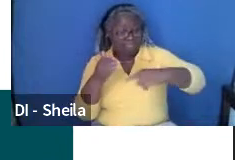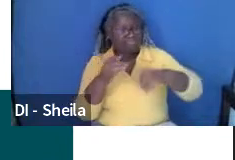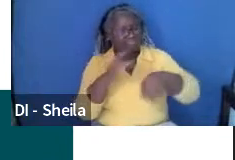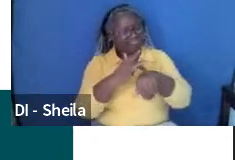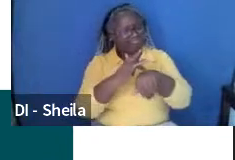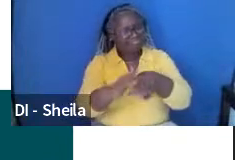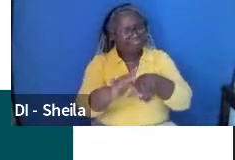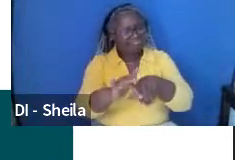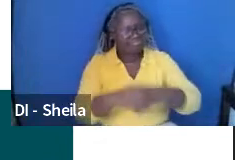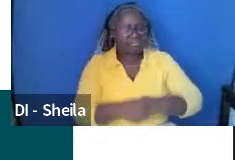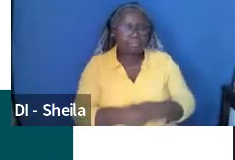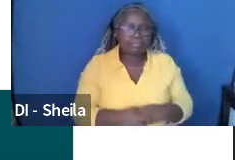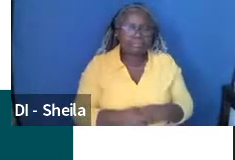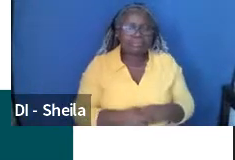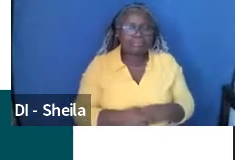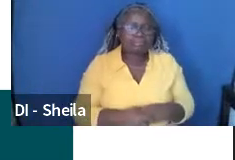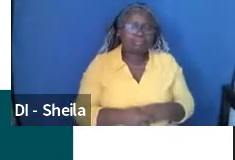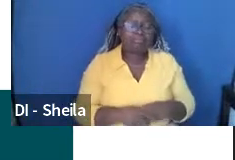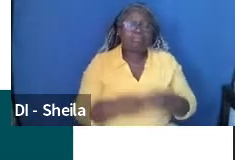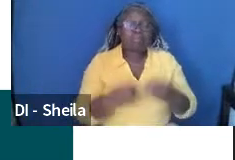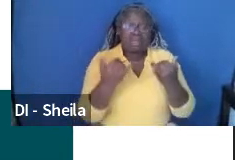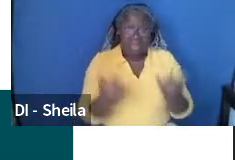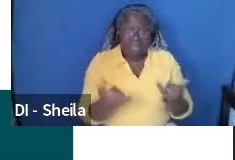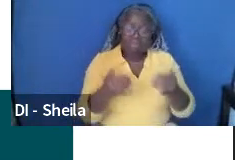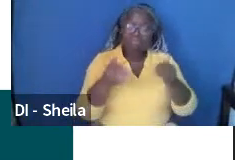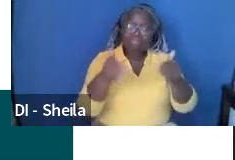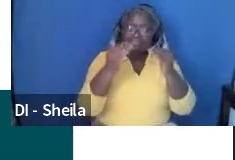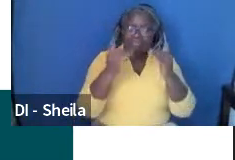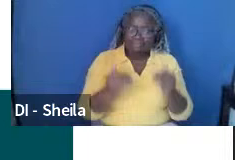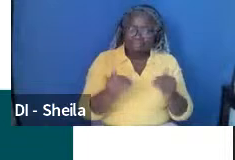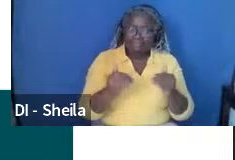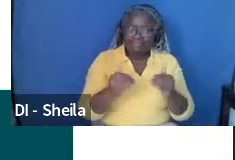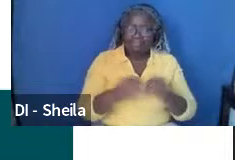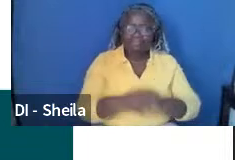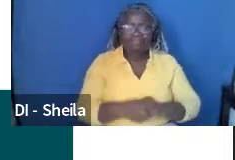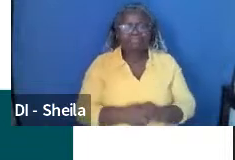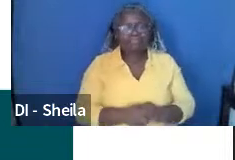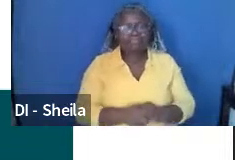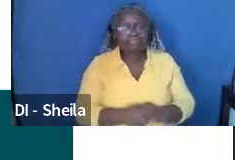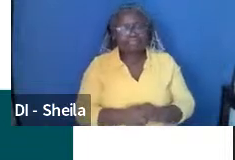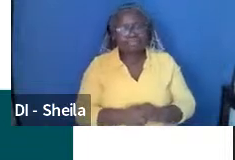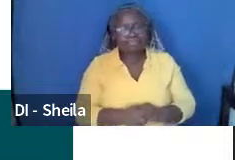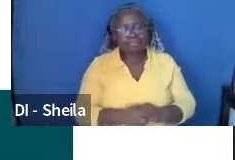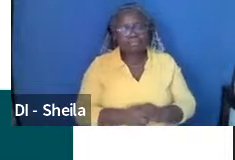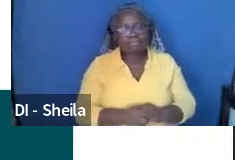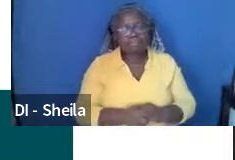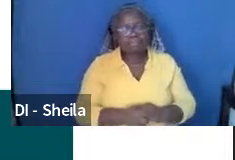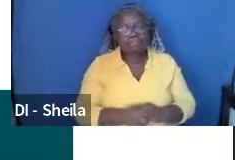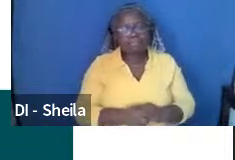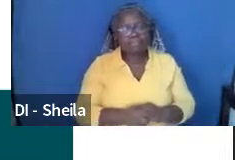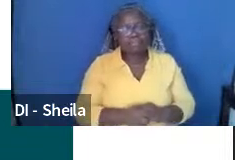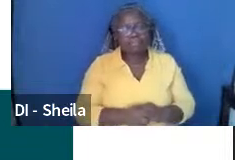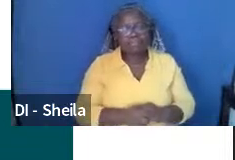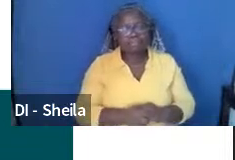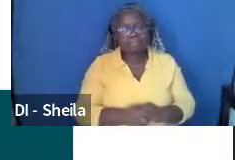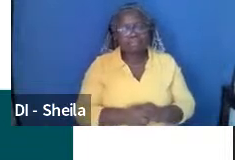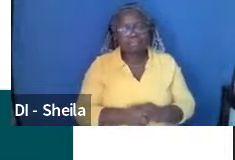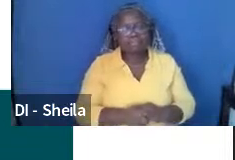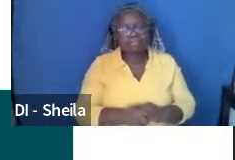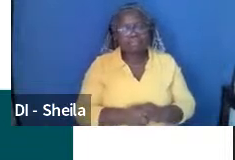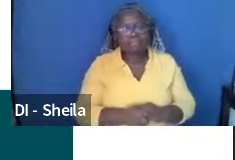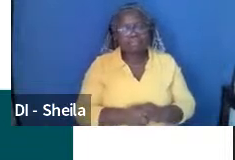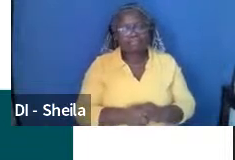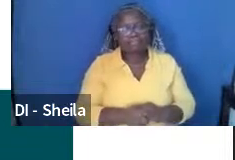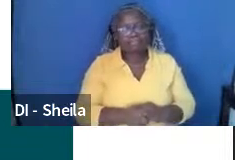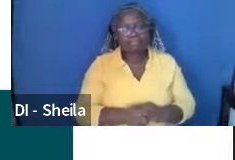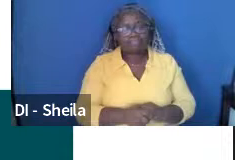there we go, one of the features on clicking through the slides just kicked in. So the next style of